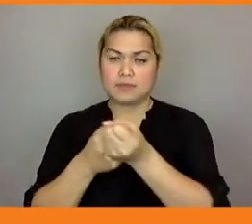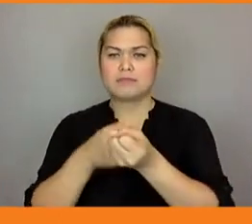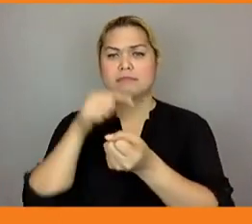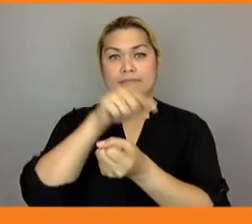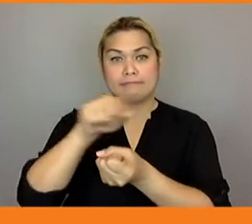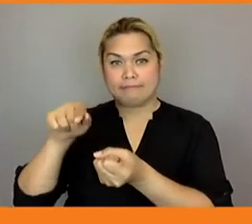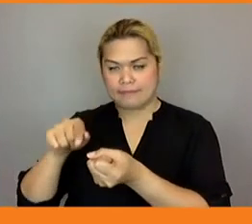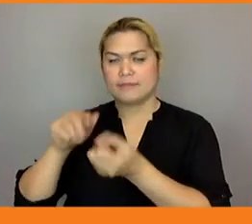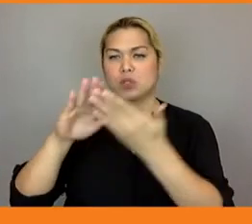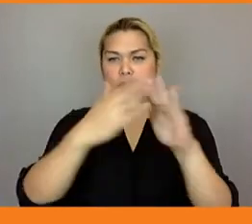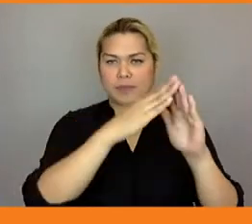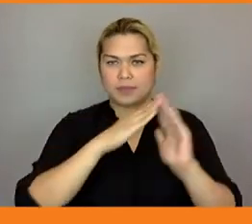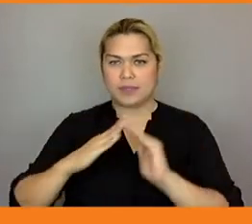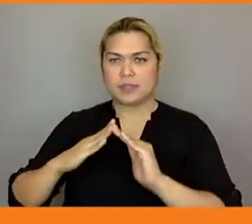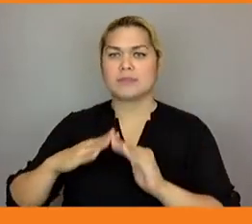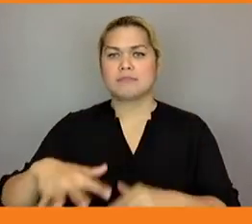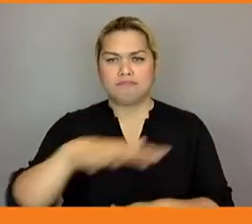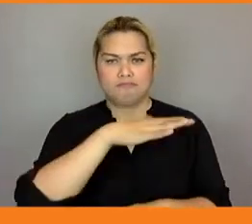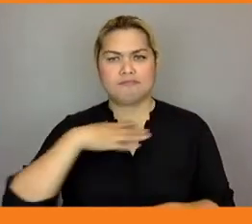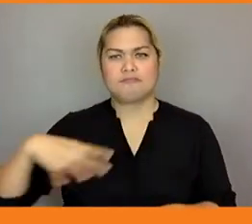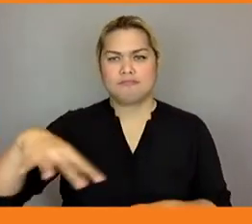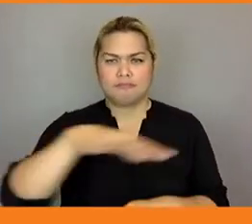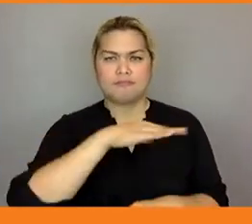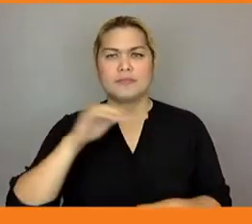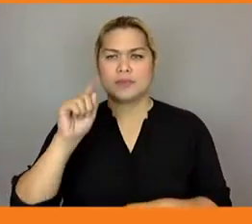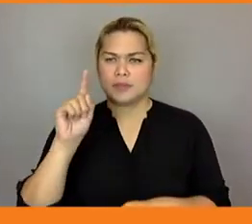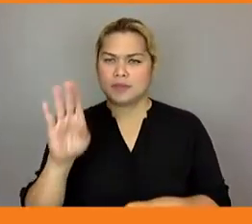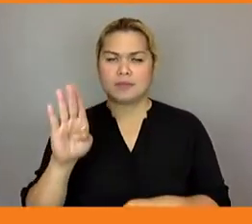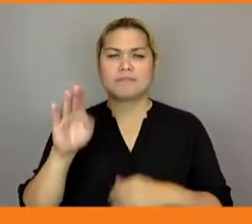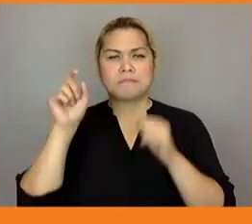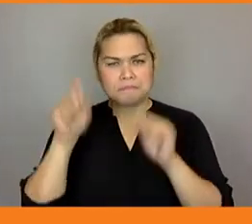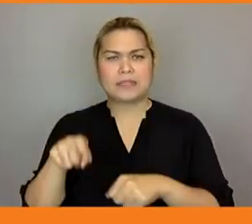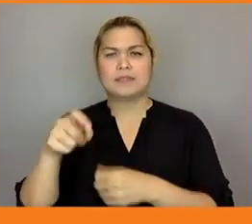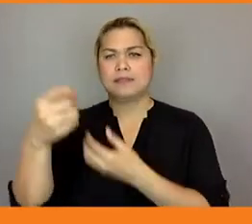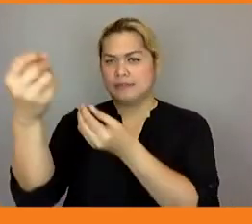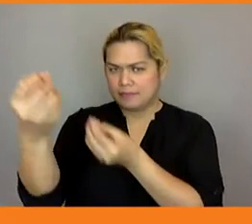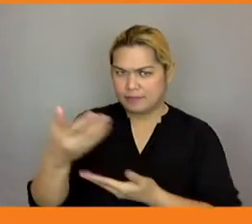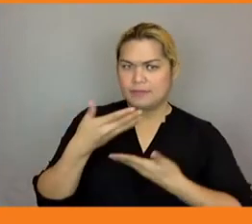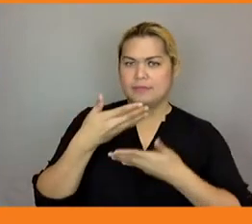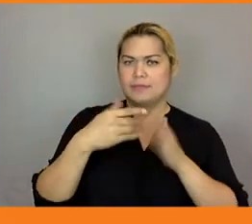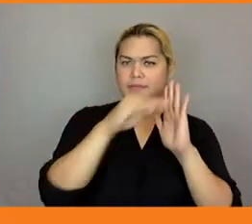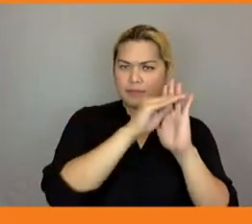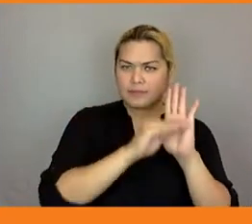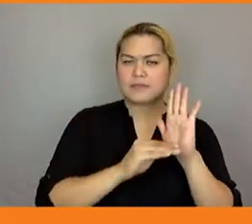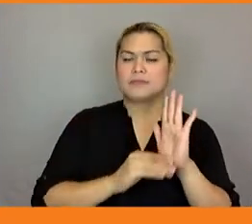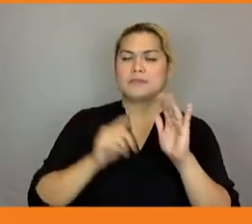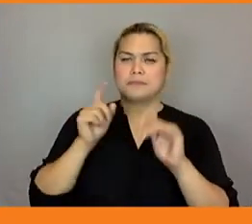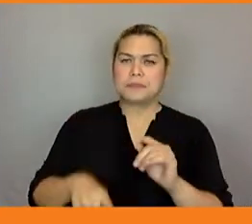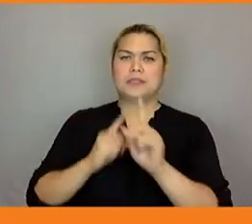our own safeguard policy is also a non-negotiable component of all ADB-supported